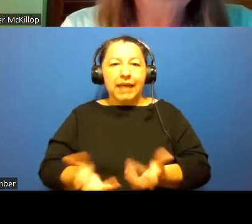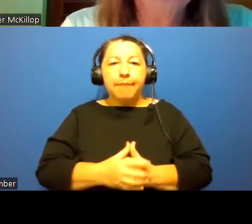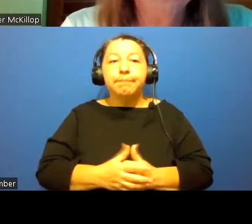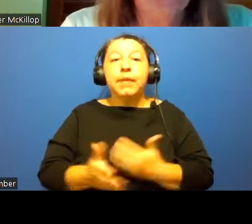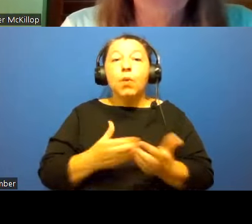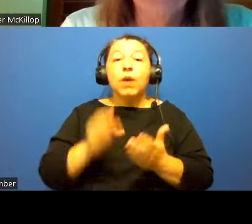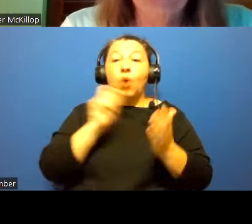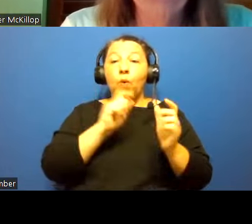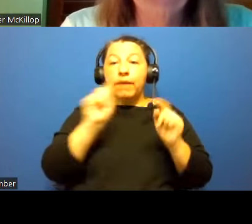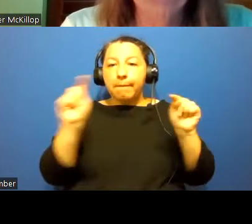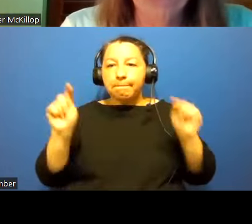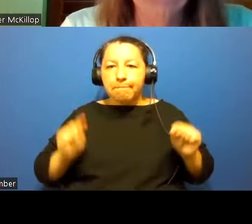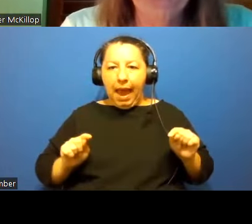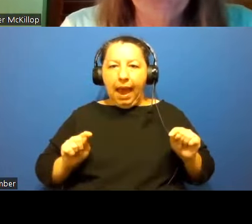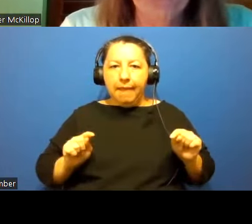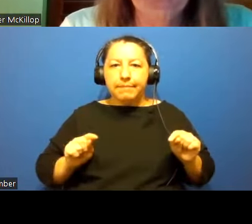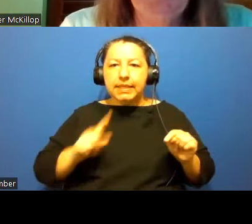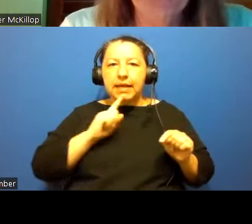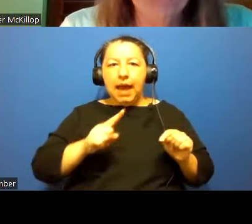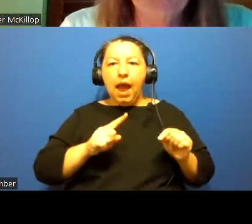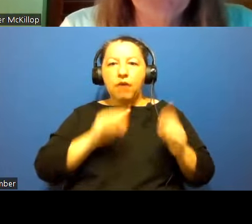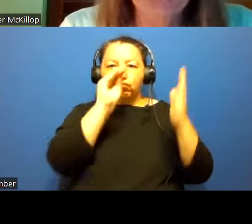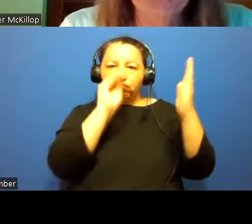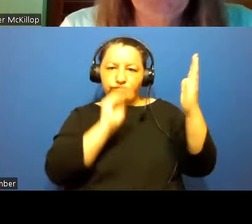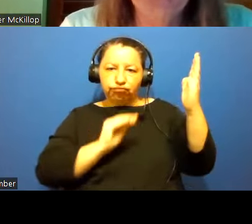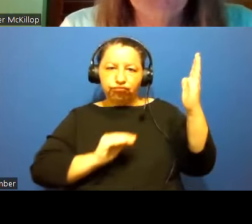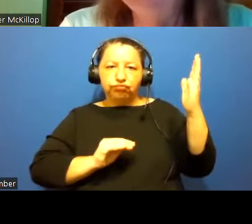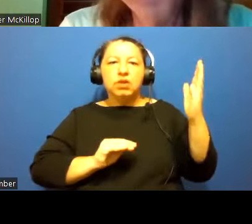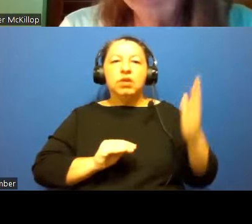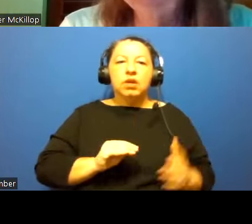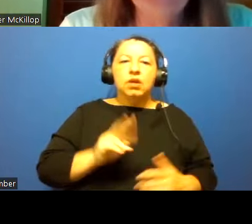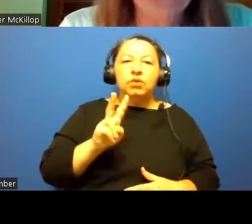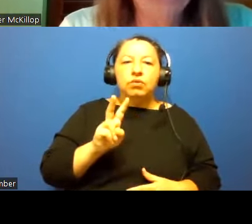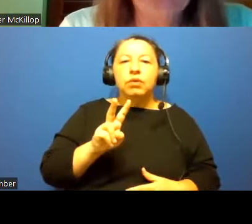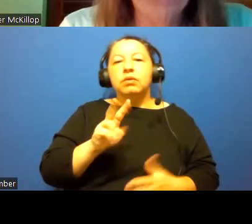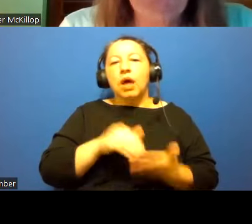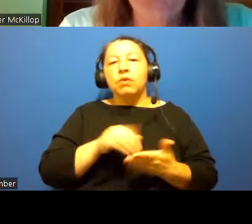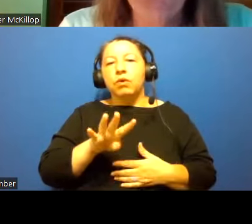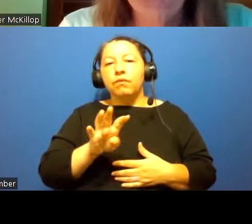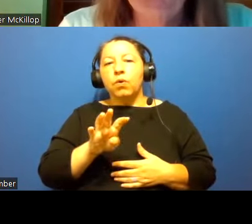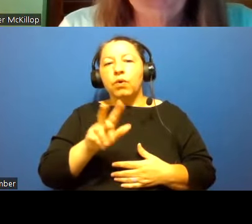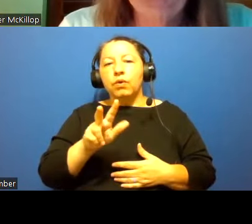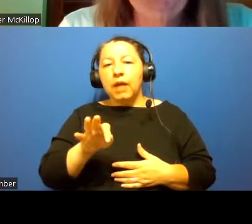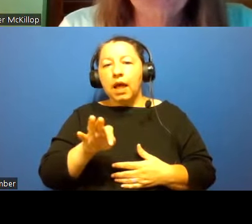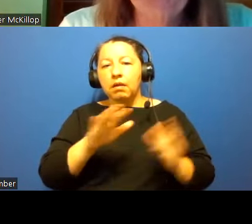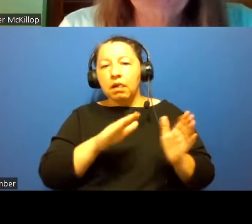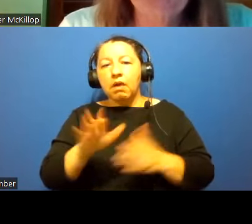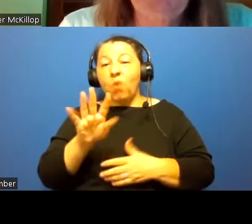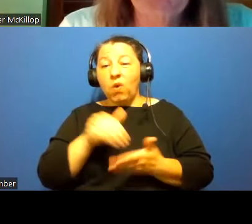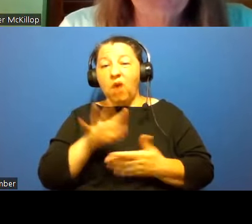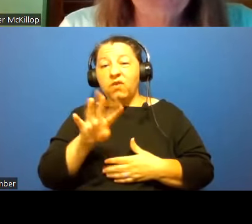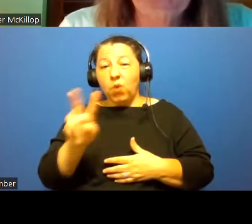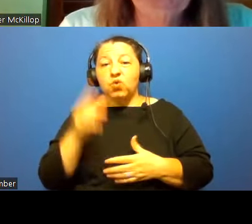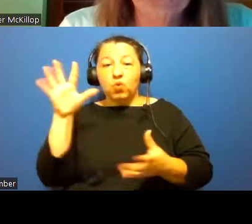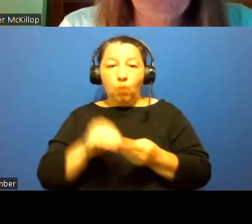4,042 posts individually to the center of the post. We've measured the posts. We've excavated very few. We did excavate some,